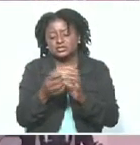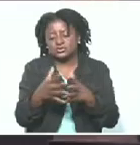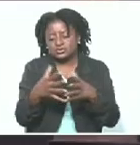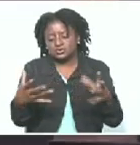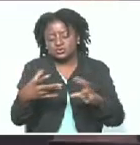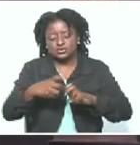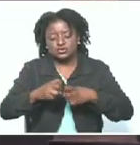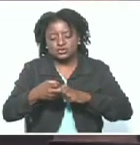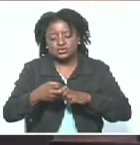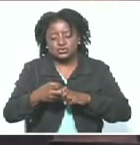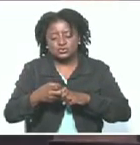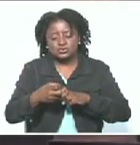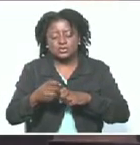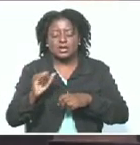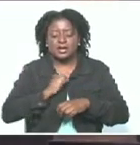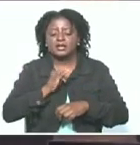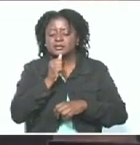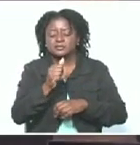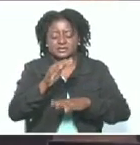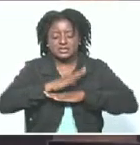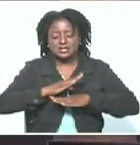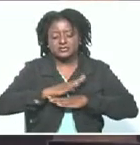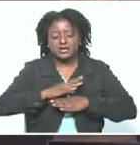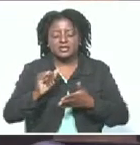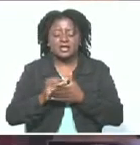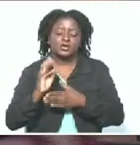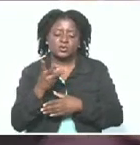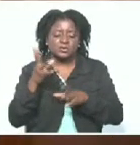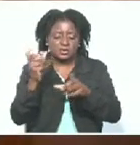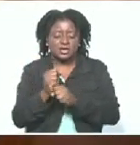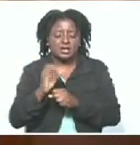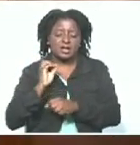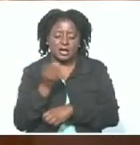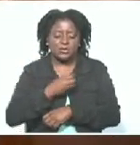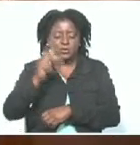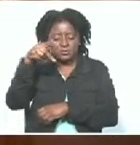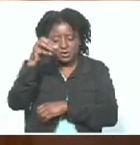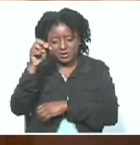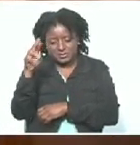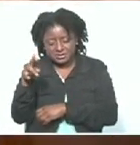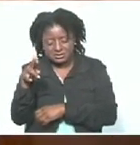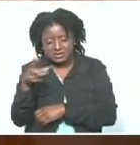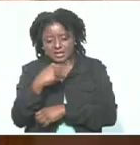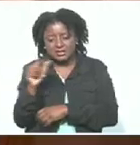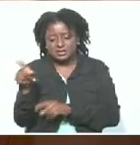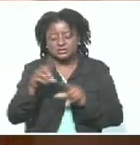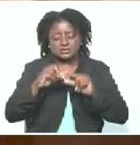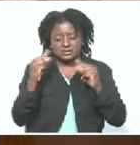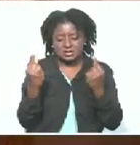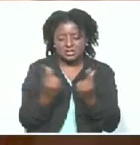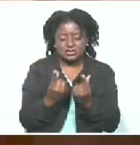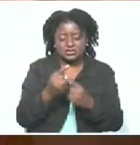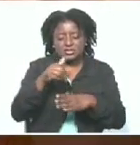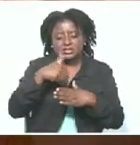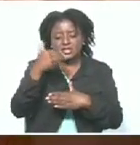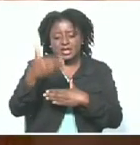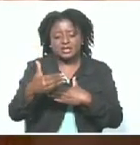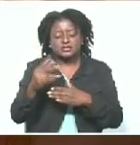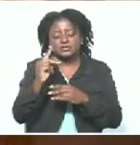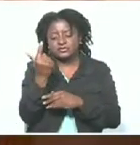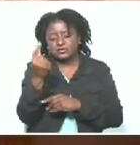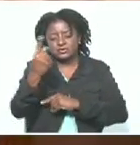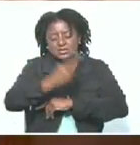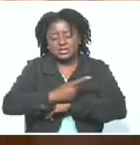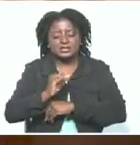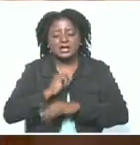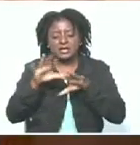satisfied from where I sit as High Commissioner that we will receive our Prime Minister and his delegation upon arrival in the next few days, and